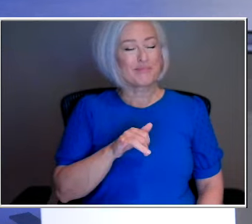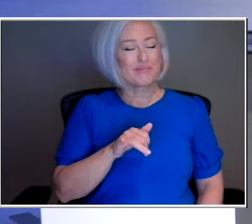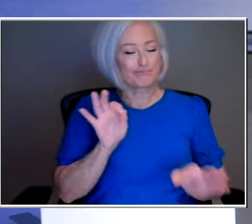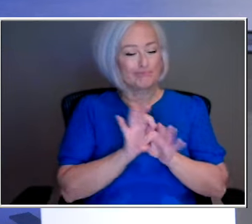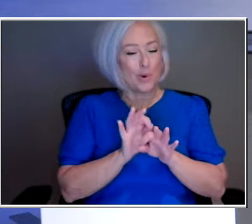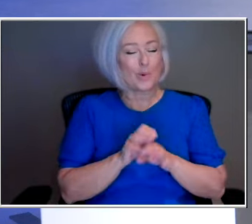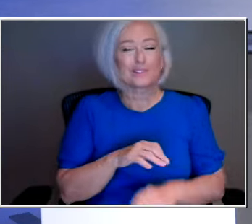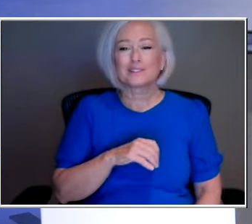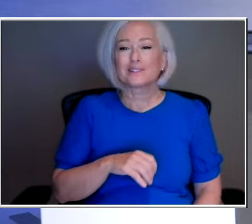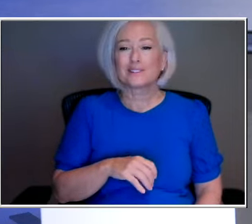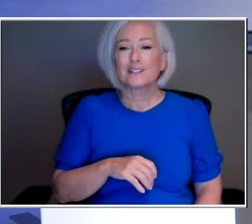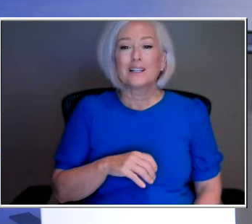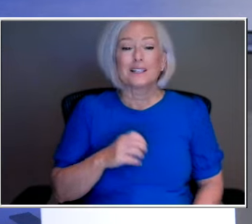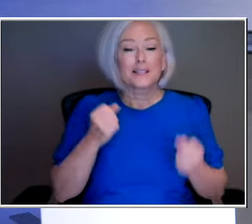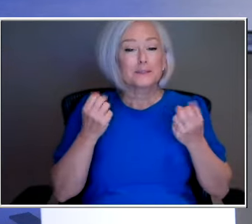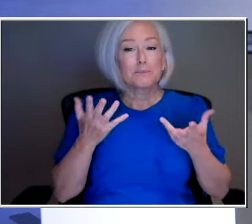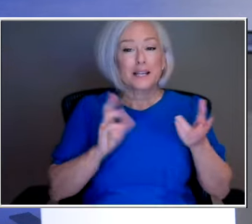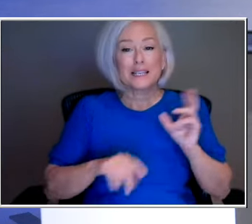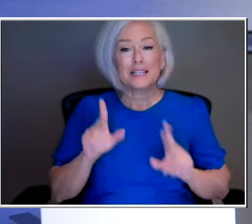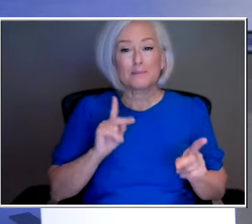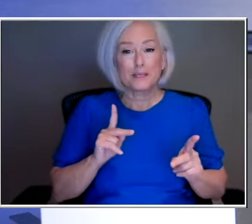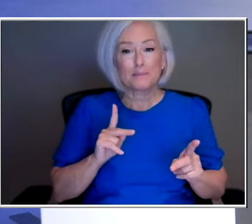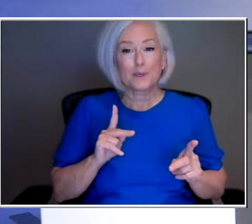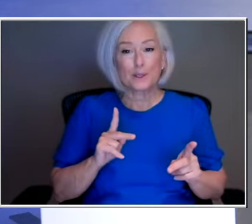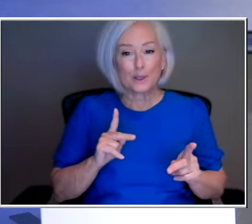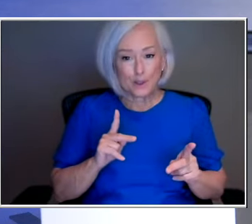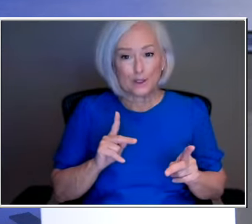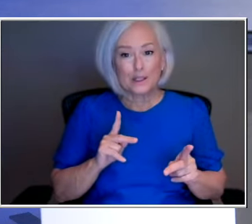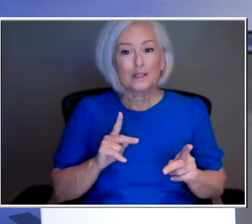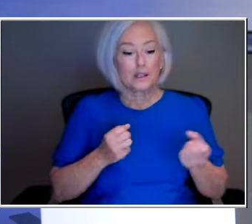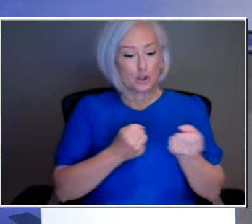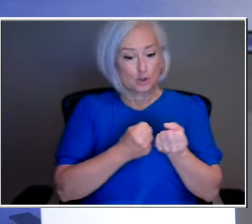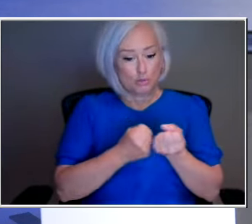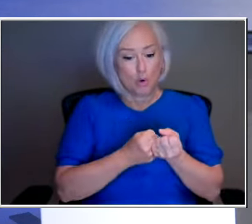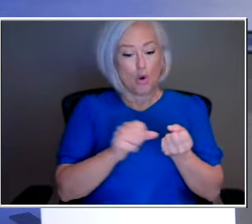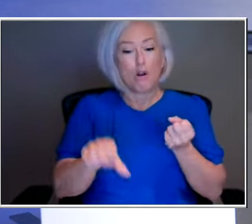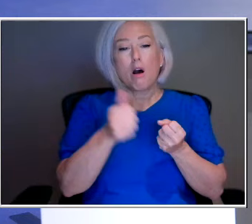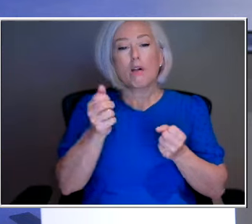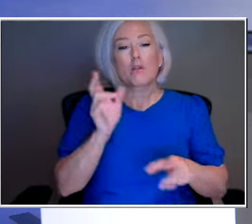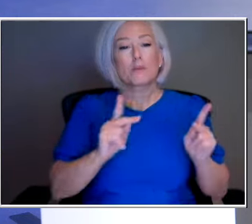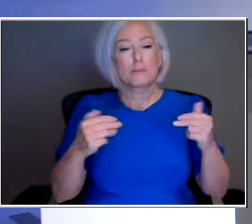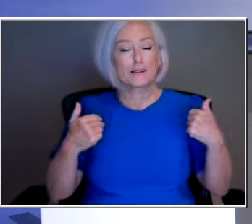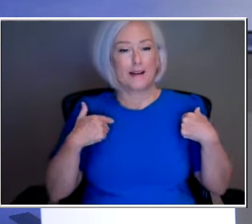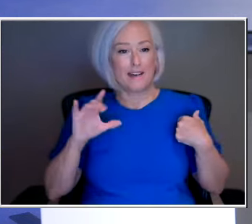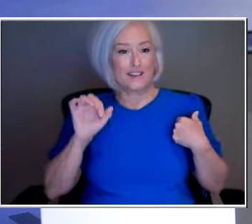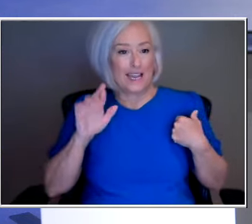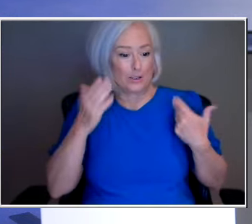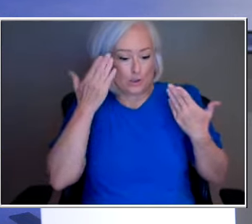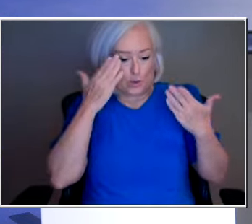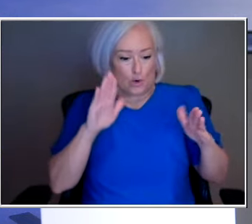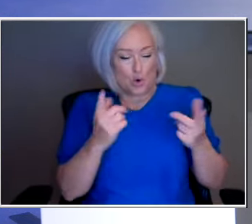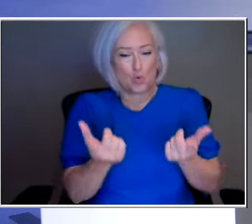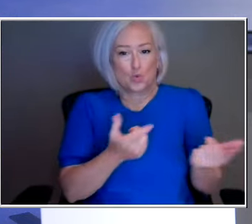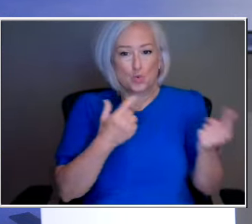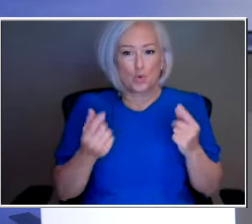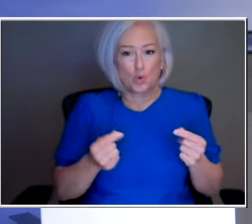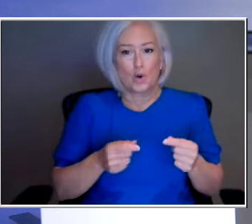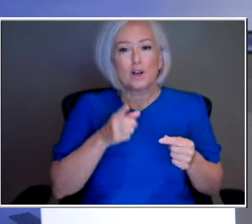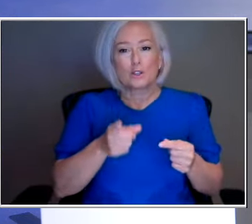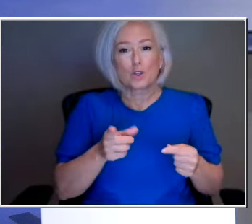who aren't going down the cancer journey physically, but there's supporters out there, and sometimes they don't always know how to be there for somebody. So when you share these stories, they're listening and